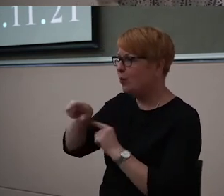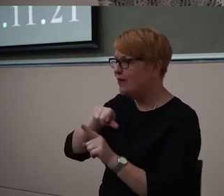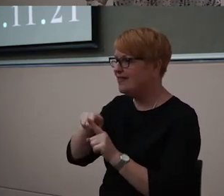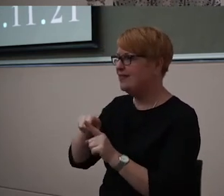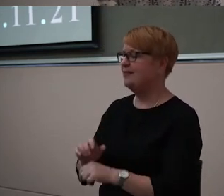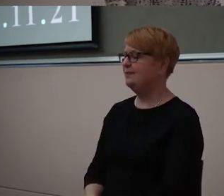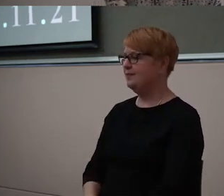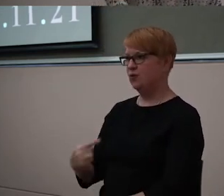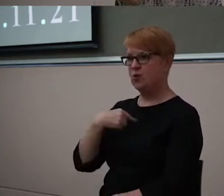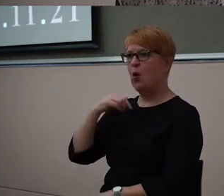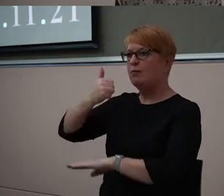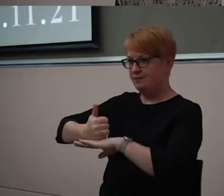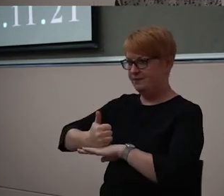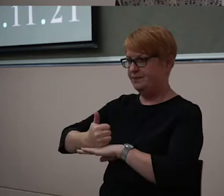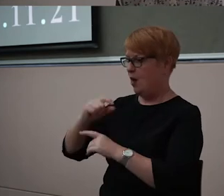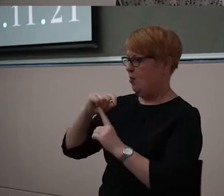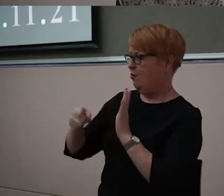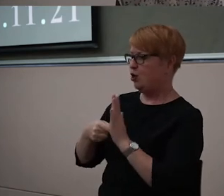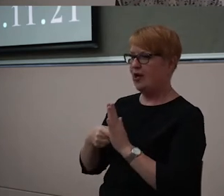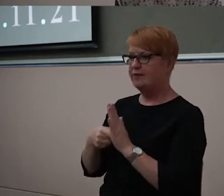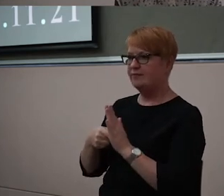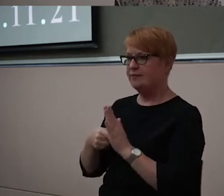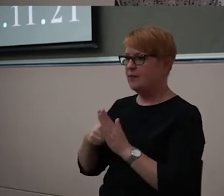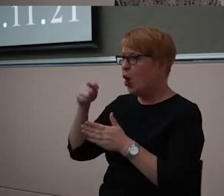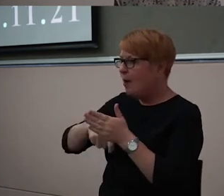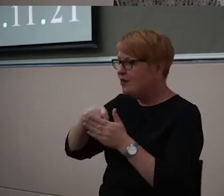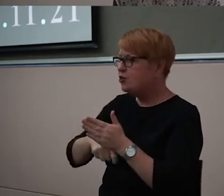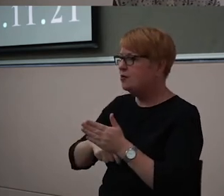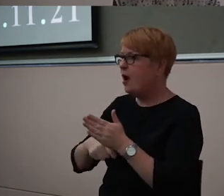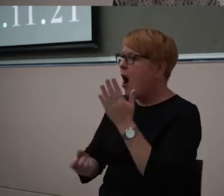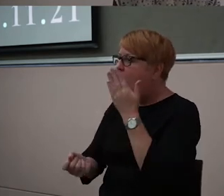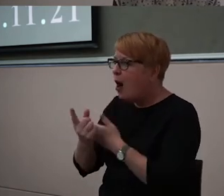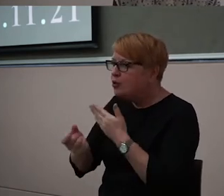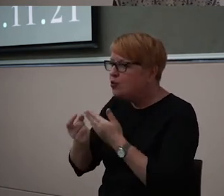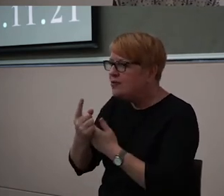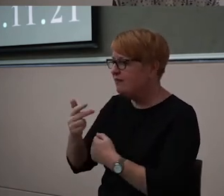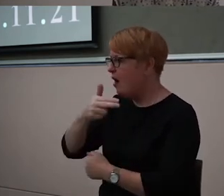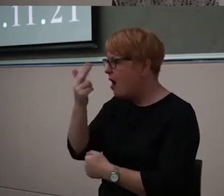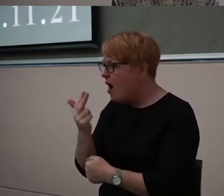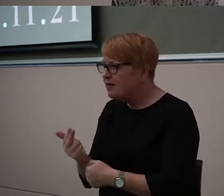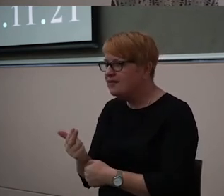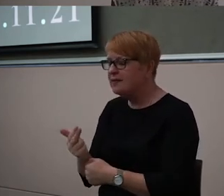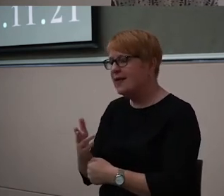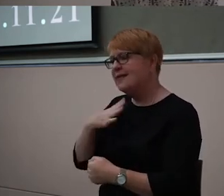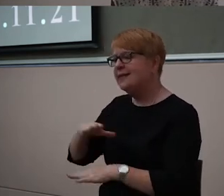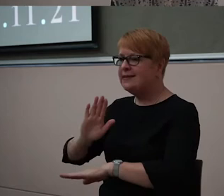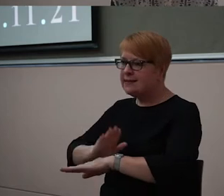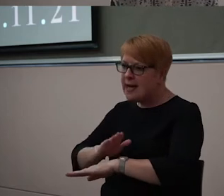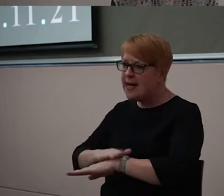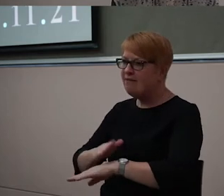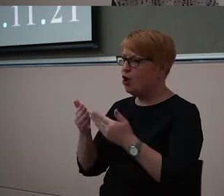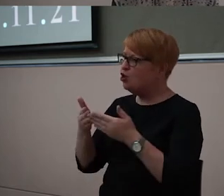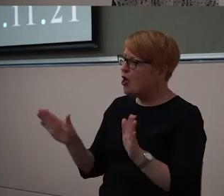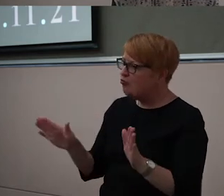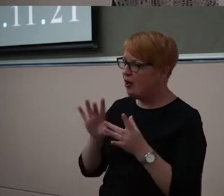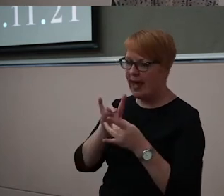project initiated a commission as part of its ambition to create opportunities for artists to have time to develop genuine engagement